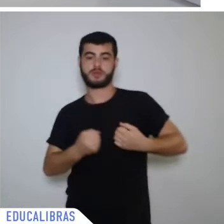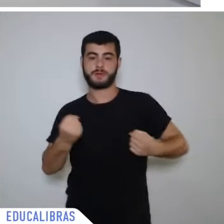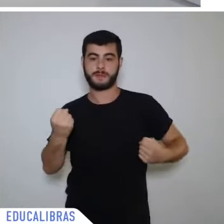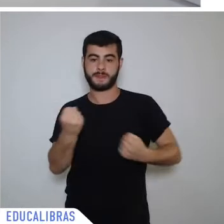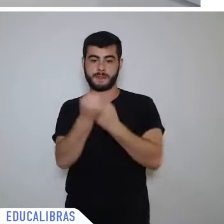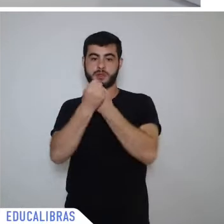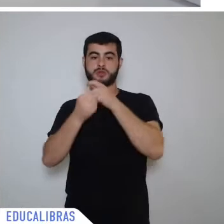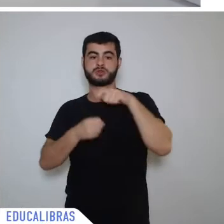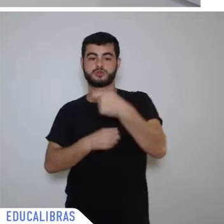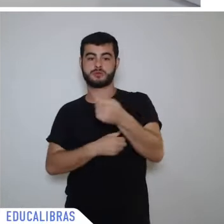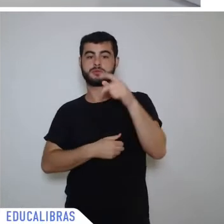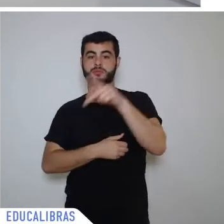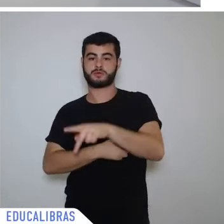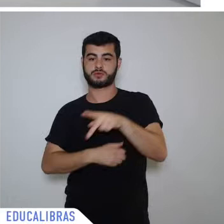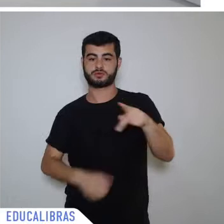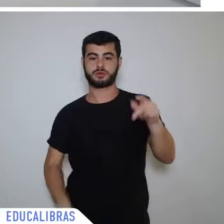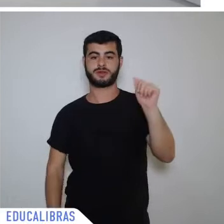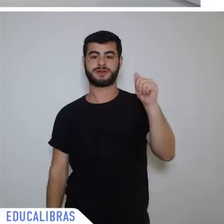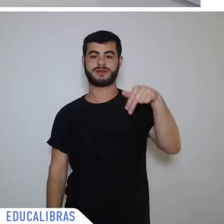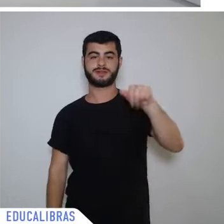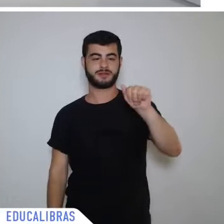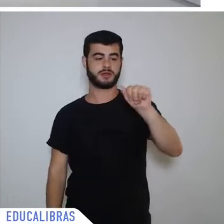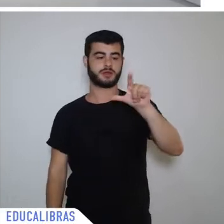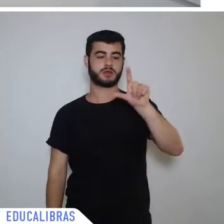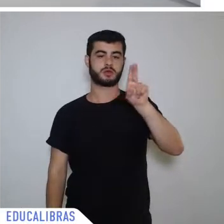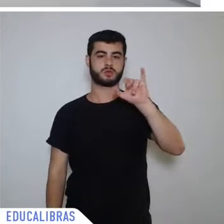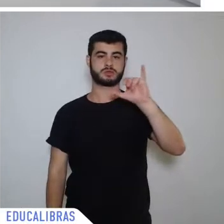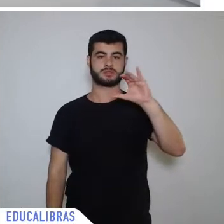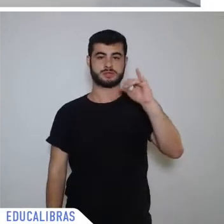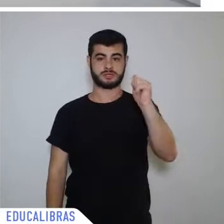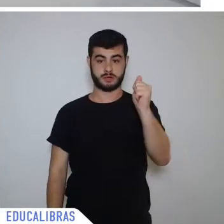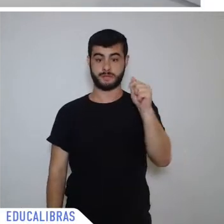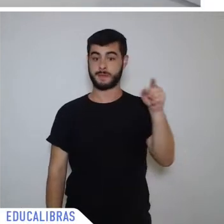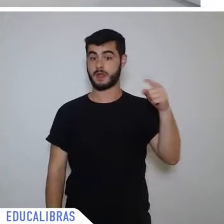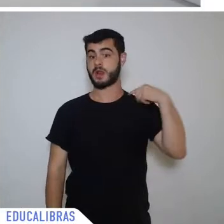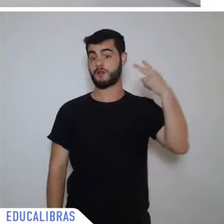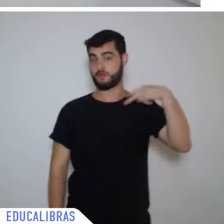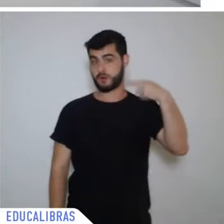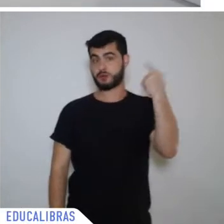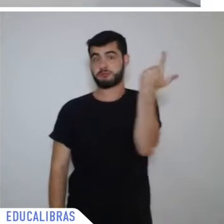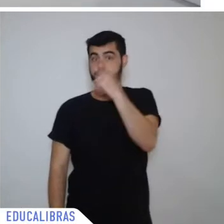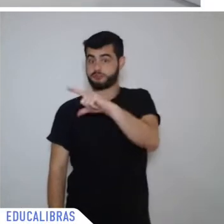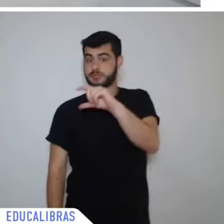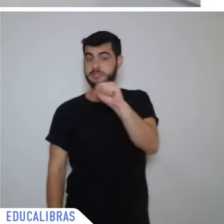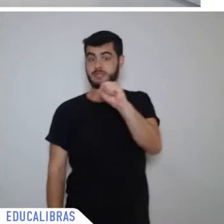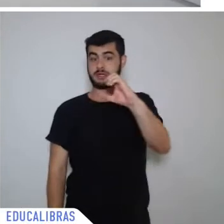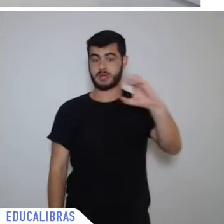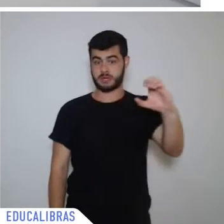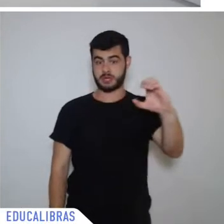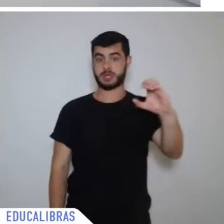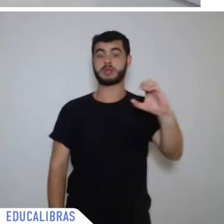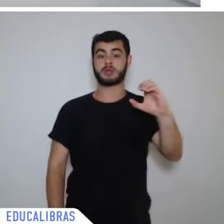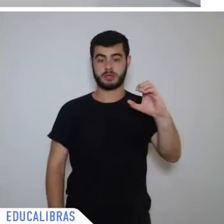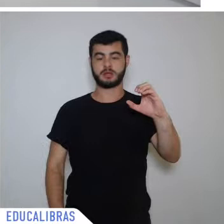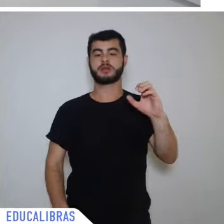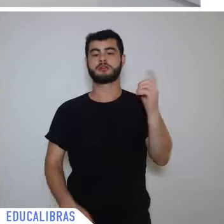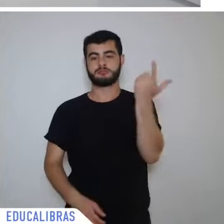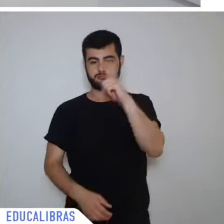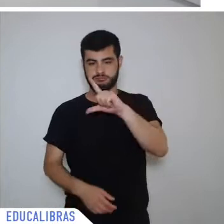life for Ana Lúcia Martins, a municipal